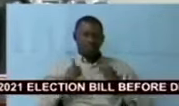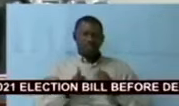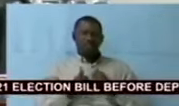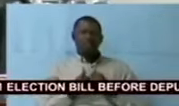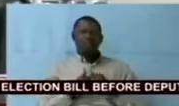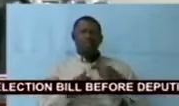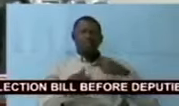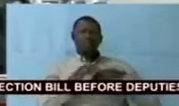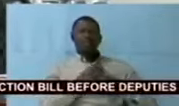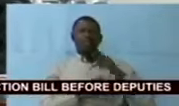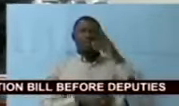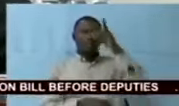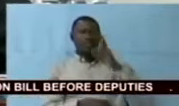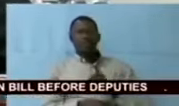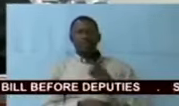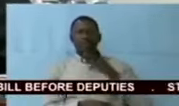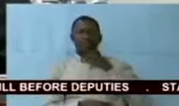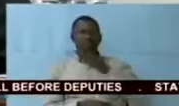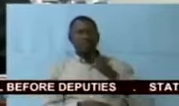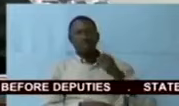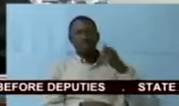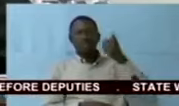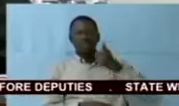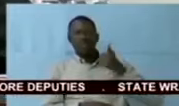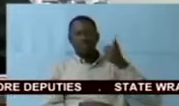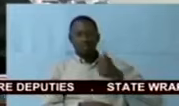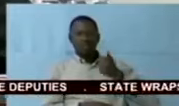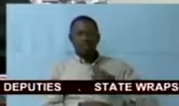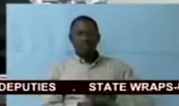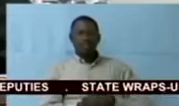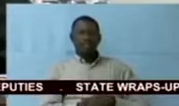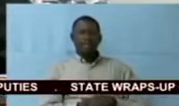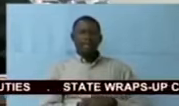December 2016. December 2016.